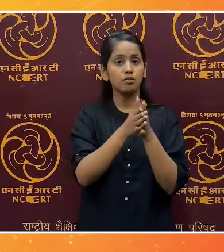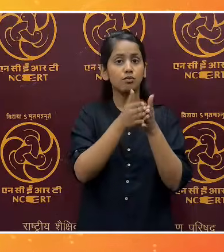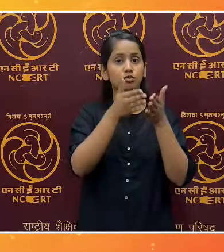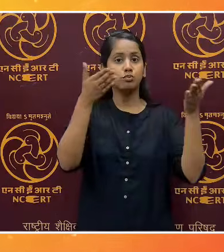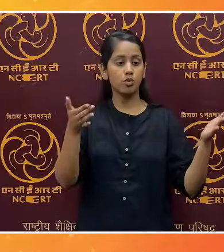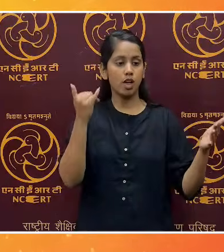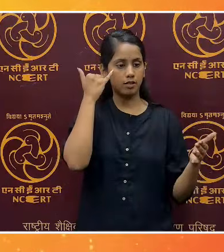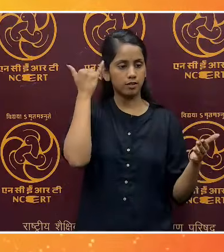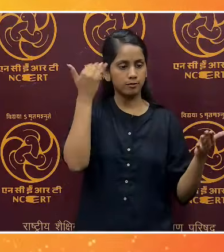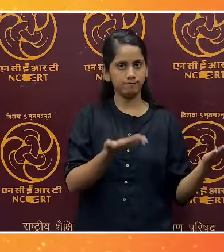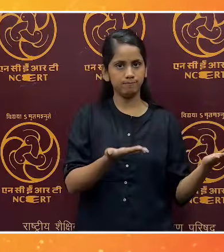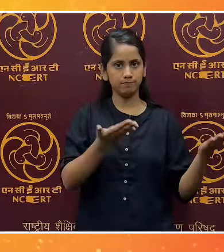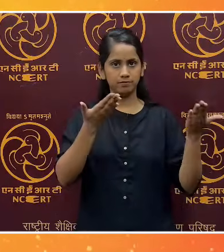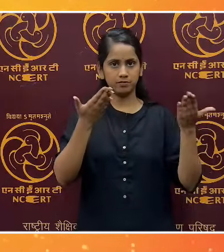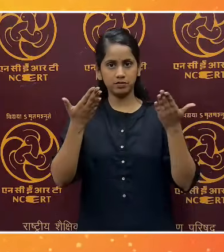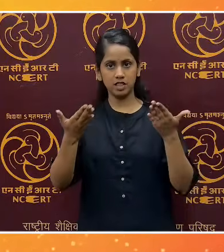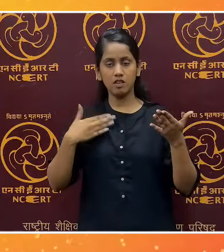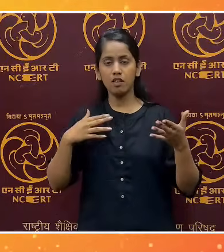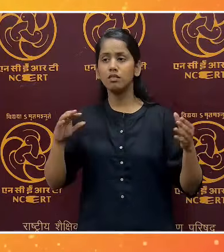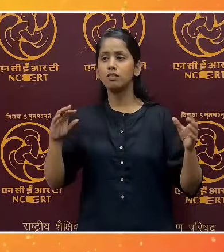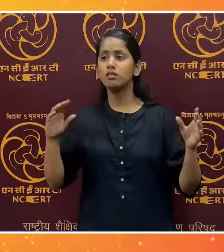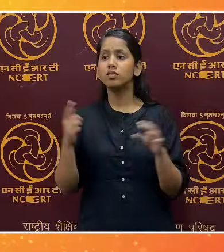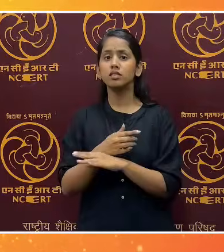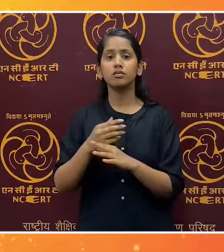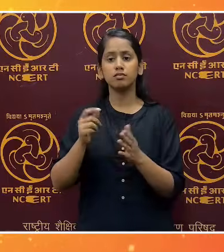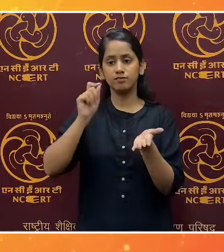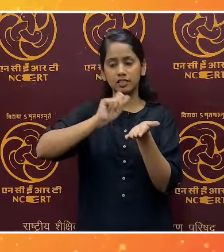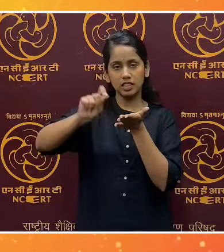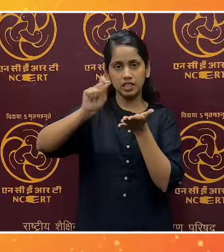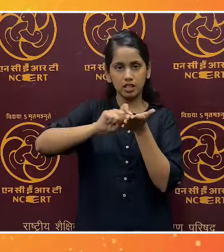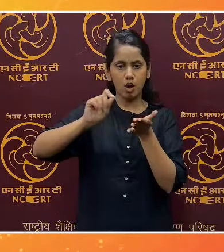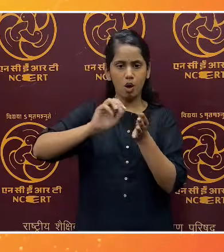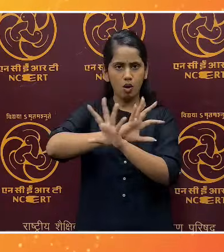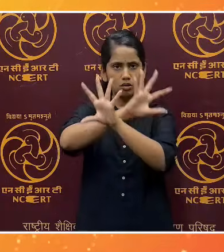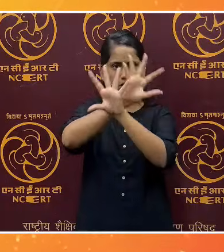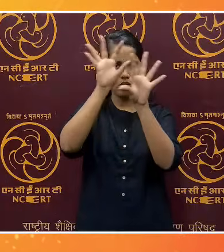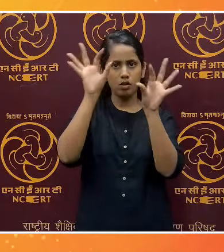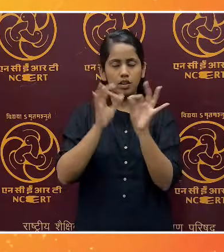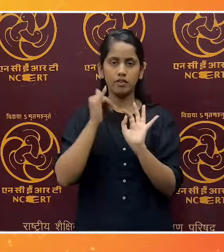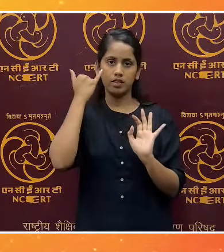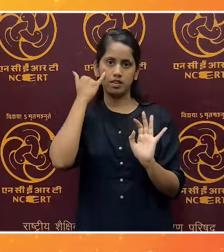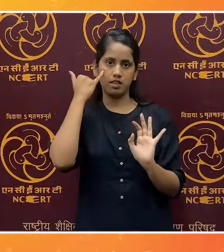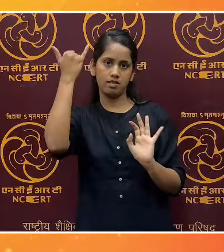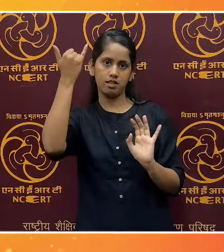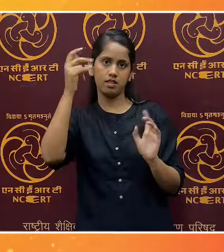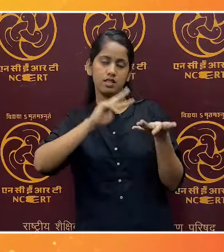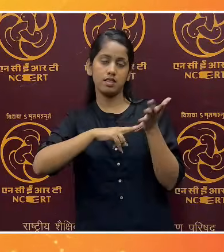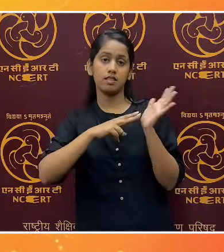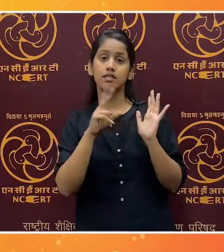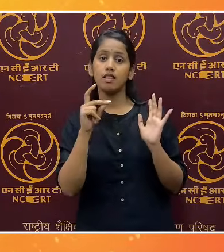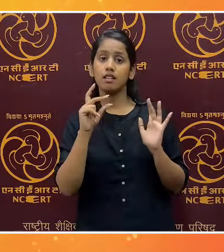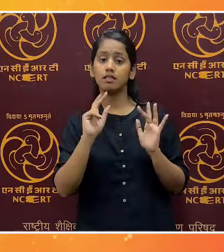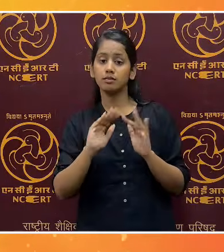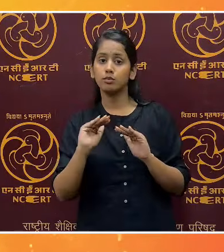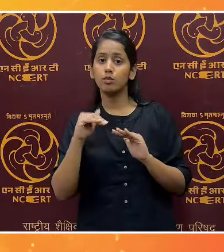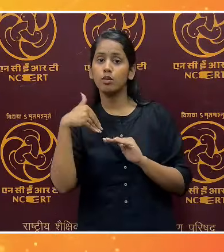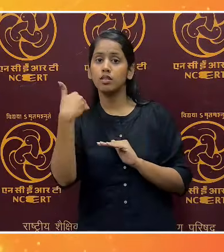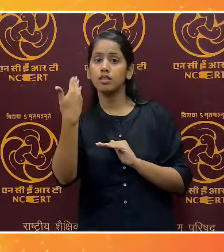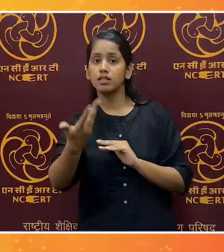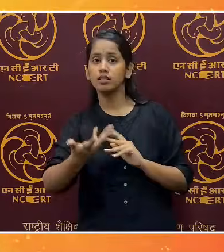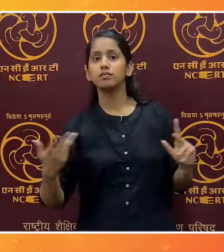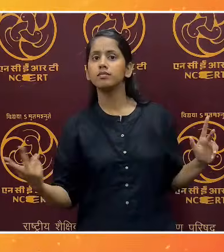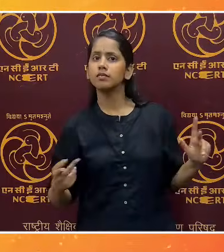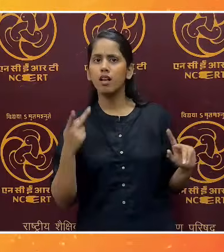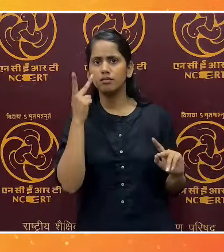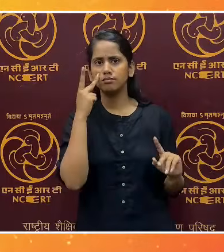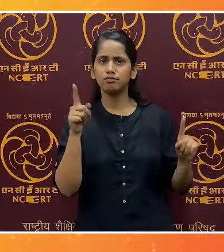that idea and then we developed this script around that idea. Okay, so the second step, as you can see on